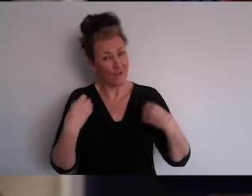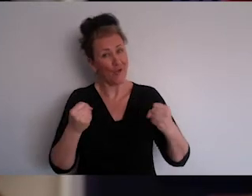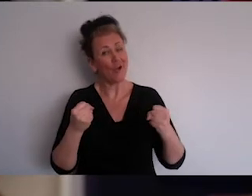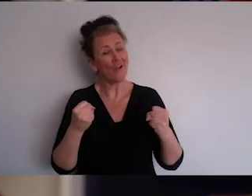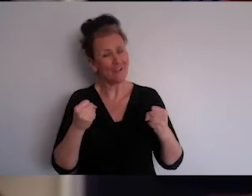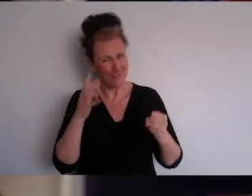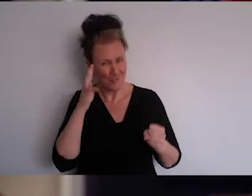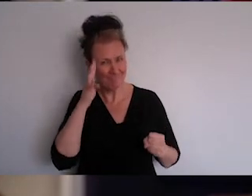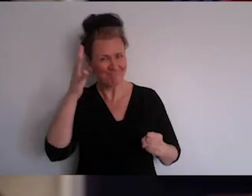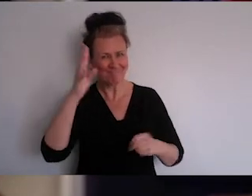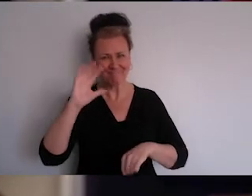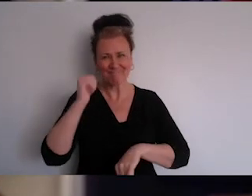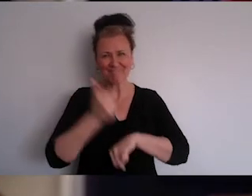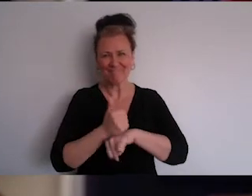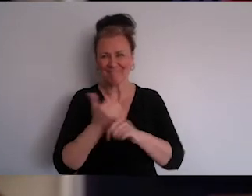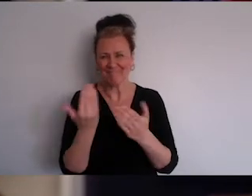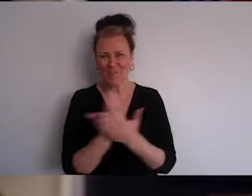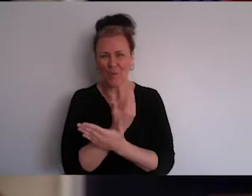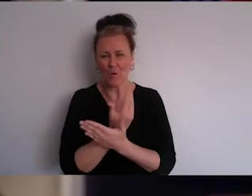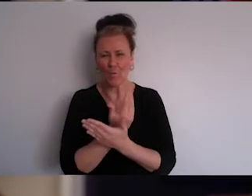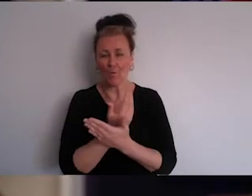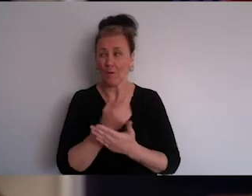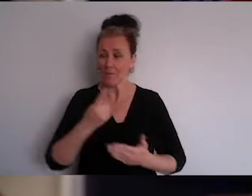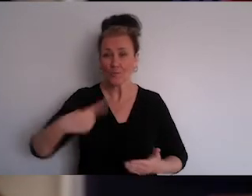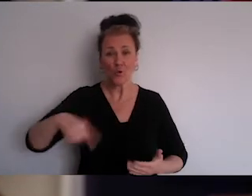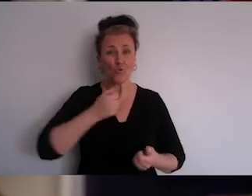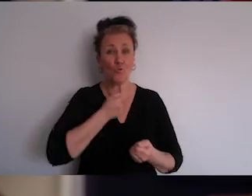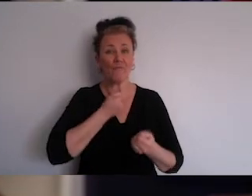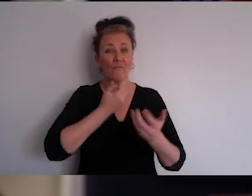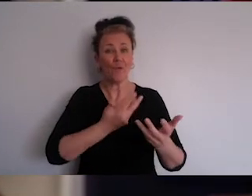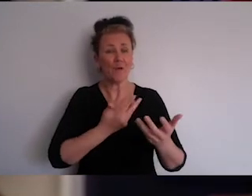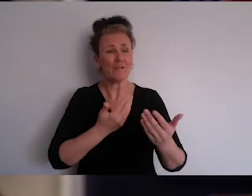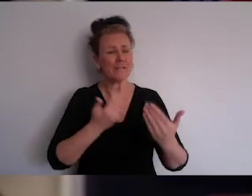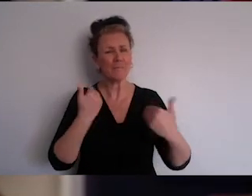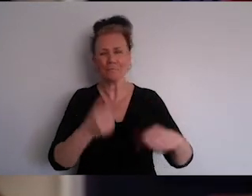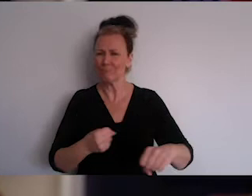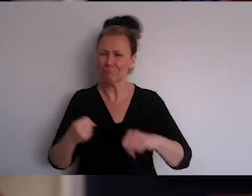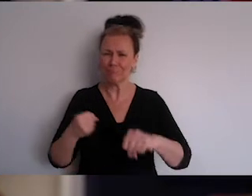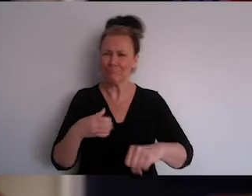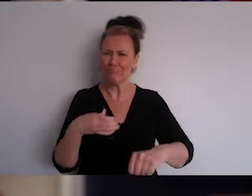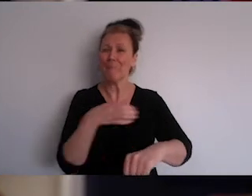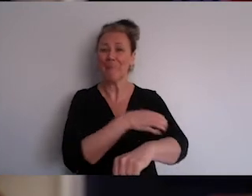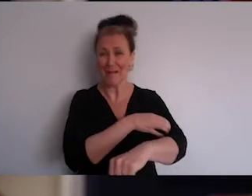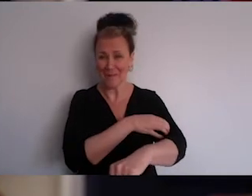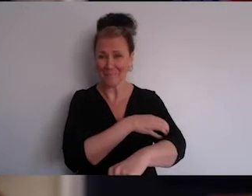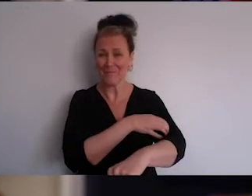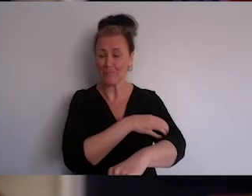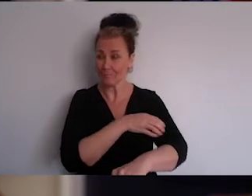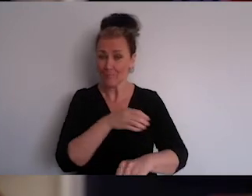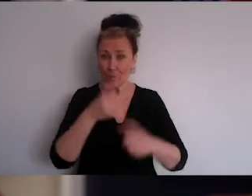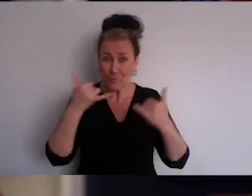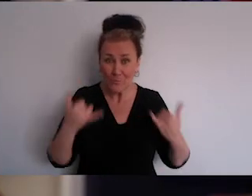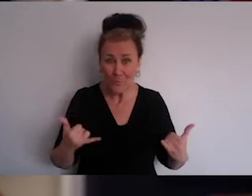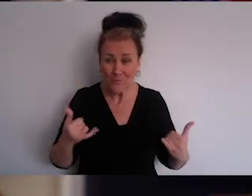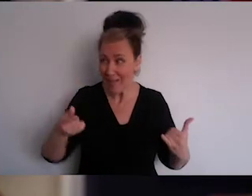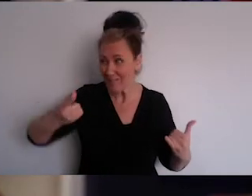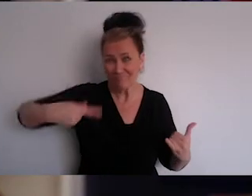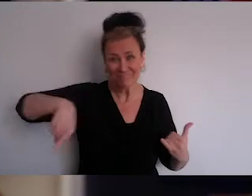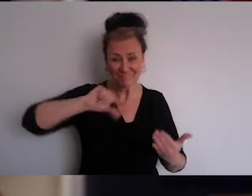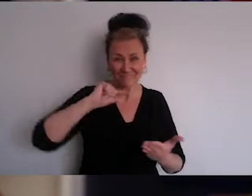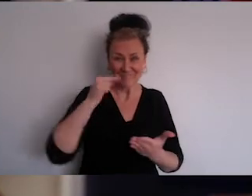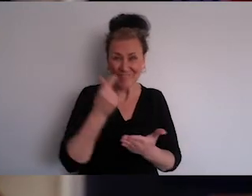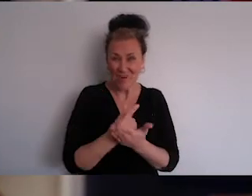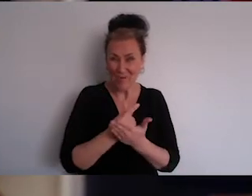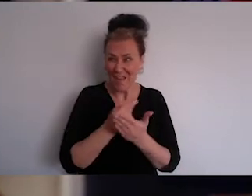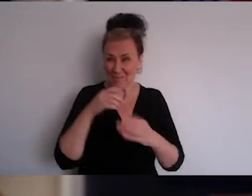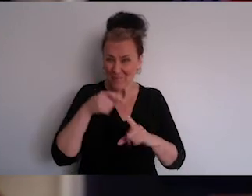to bring them to life. And in that way, our voices have never been more powerful. Today,